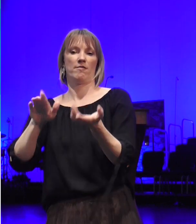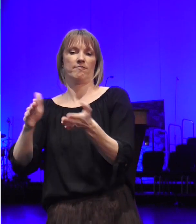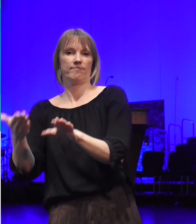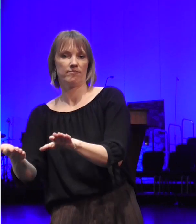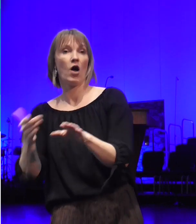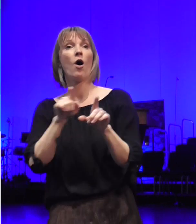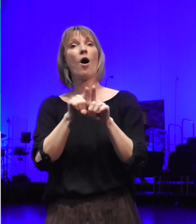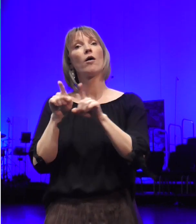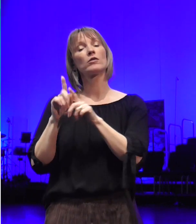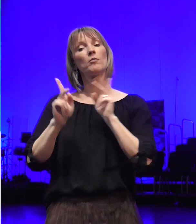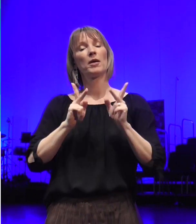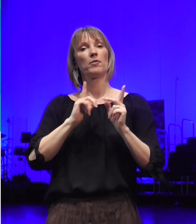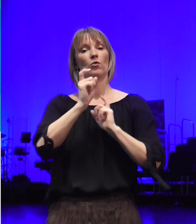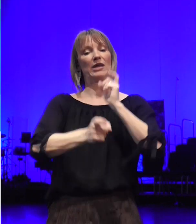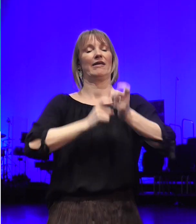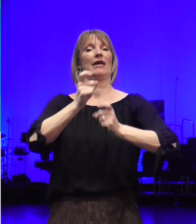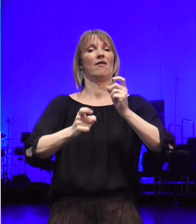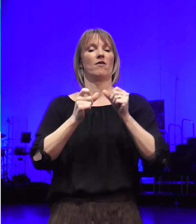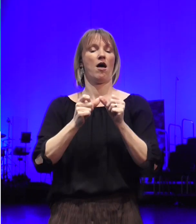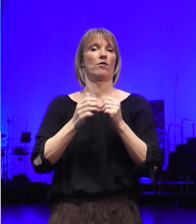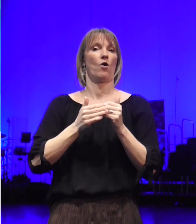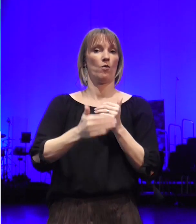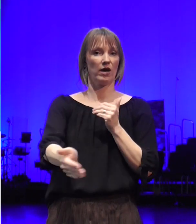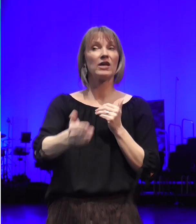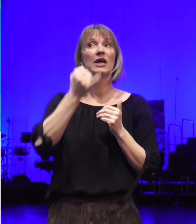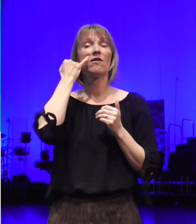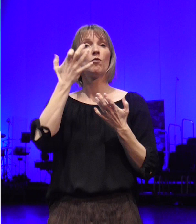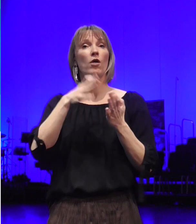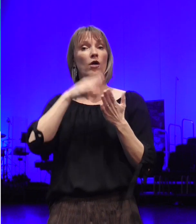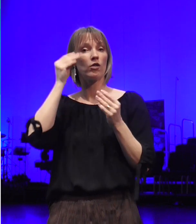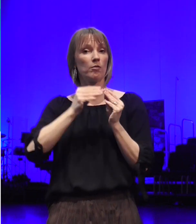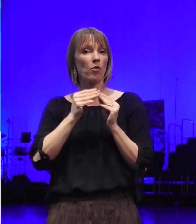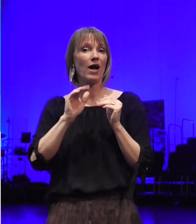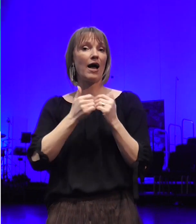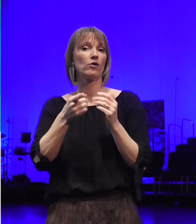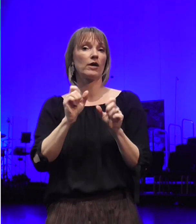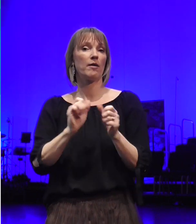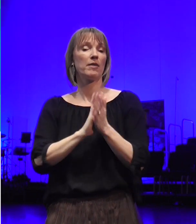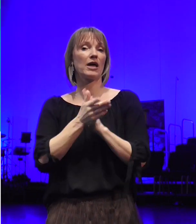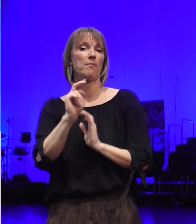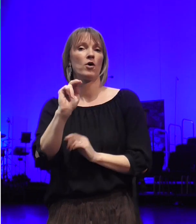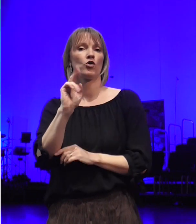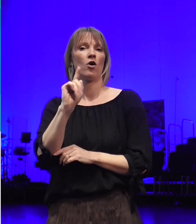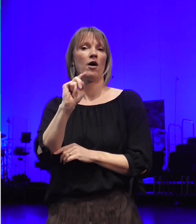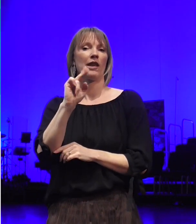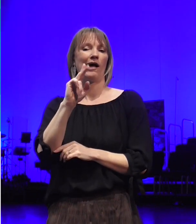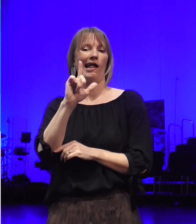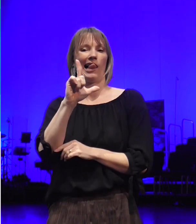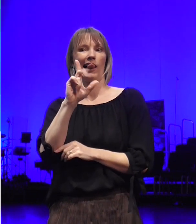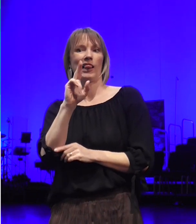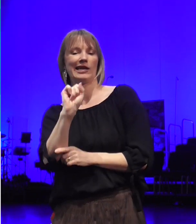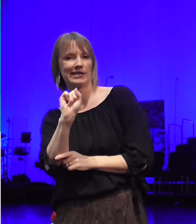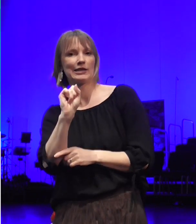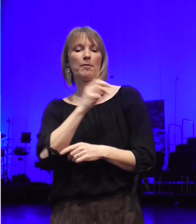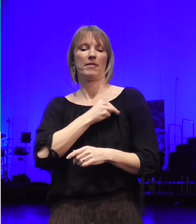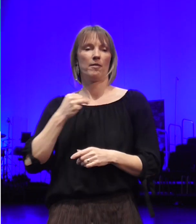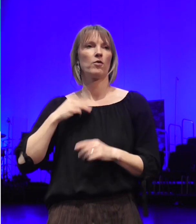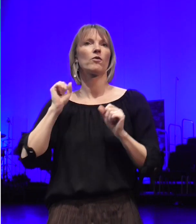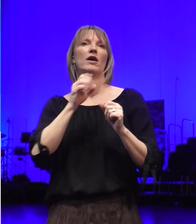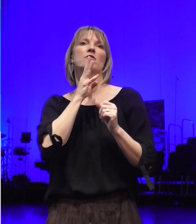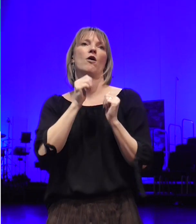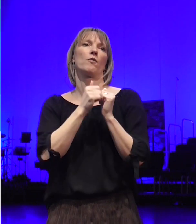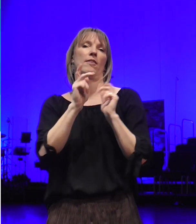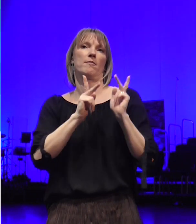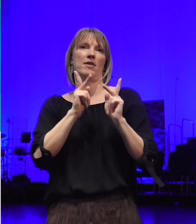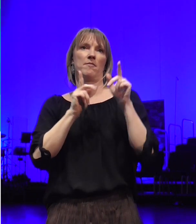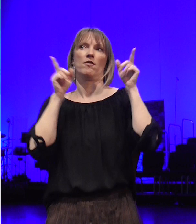on an ongoing basis. And if you'd like to learn more about how you can become a Nautilus member and be one of those people, you can talk to the wonderful folks out